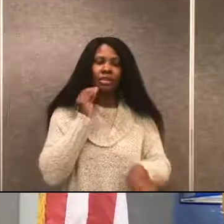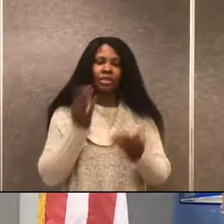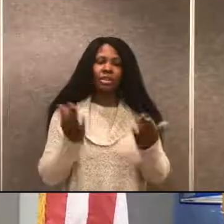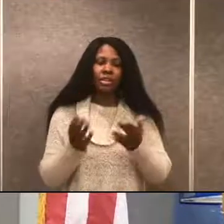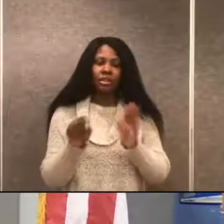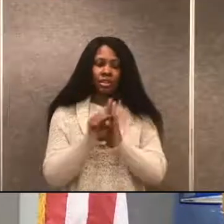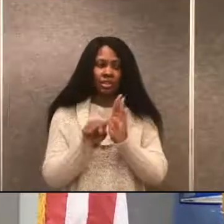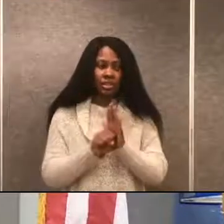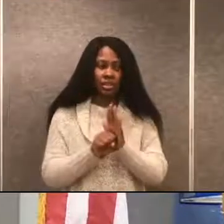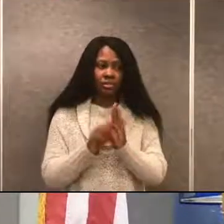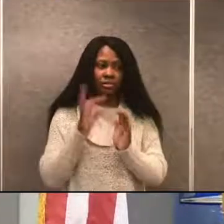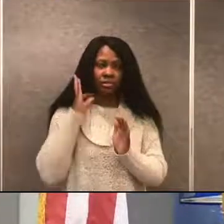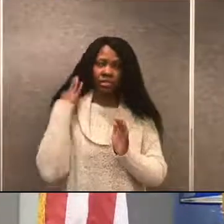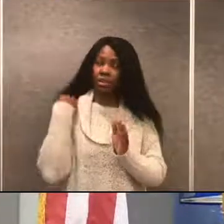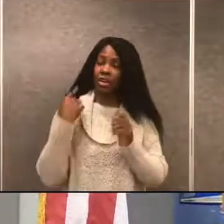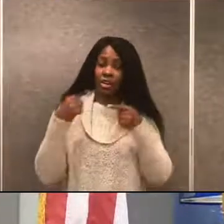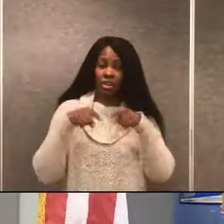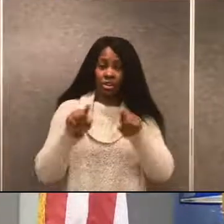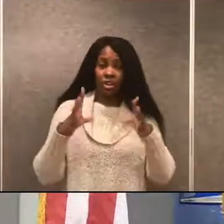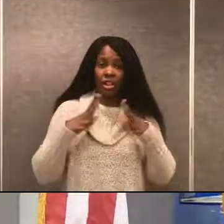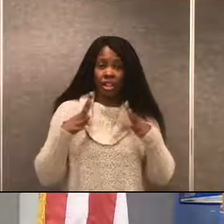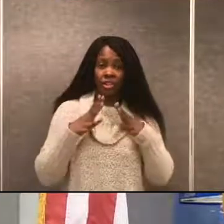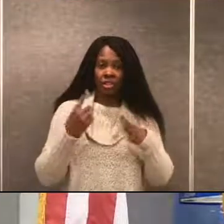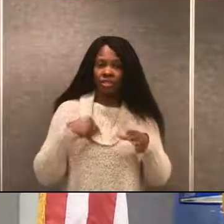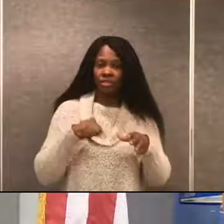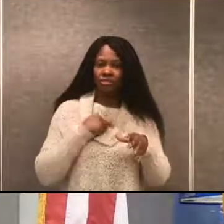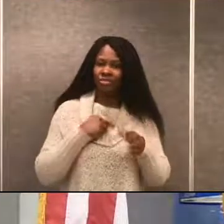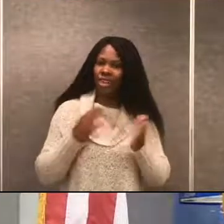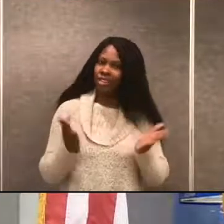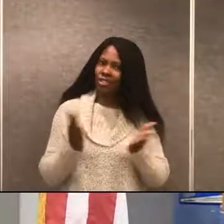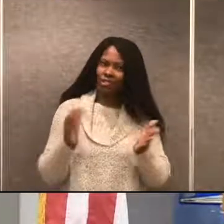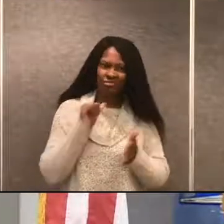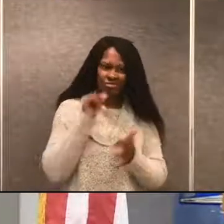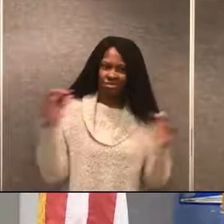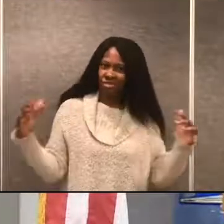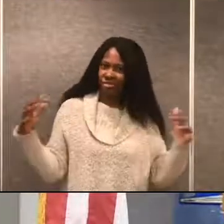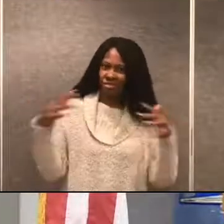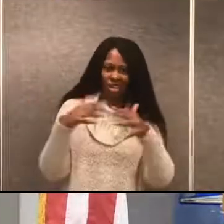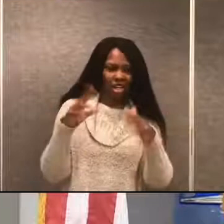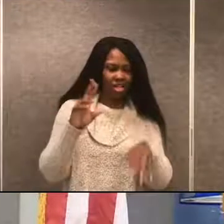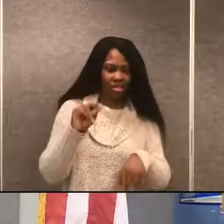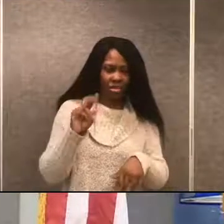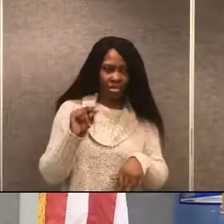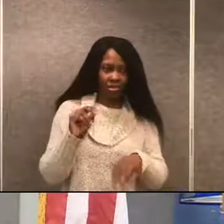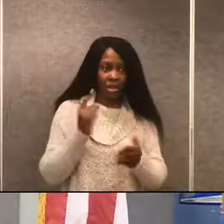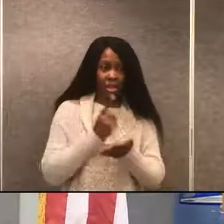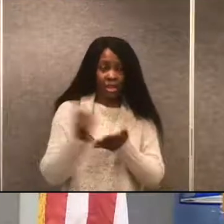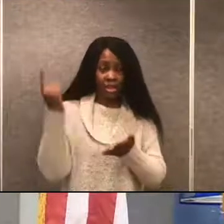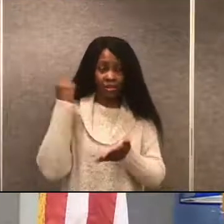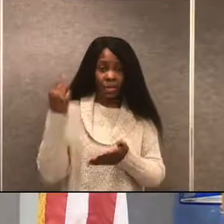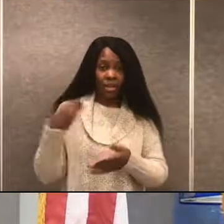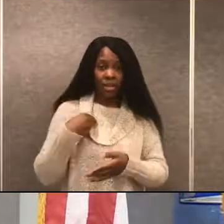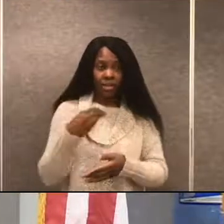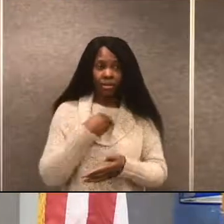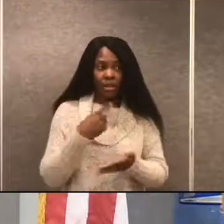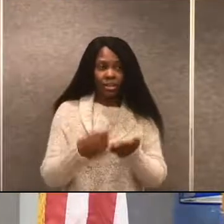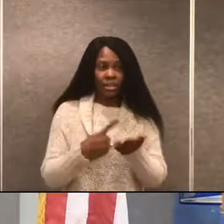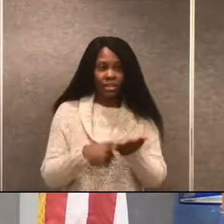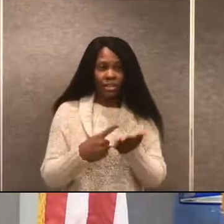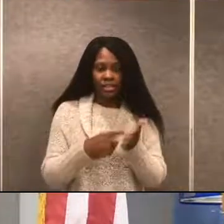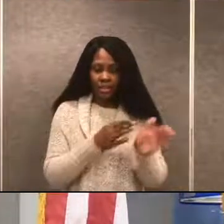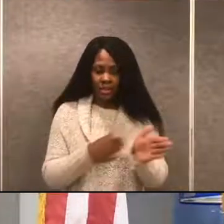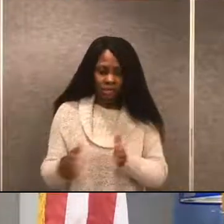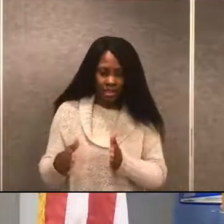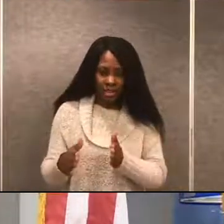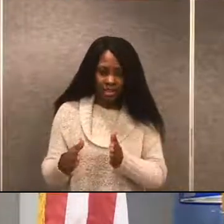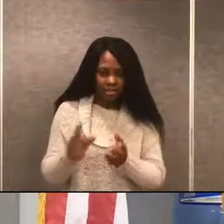also during the holidays, we're encouraging you not to gather for the holidays. Last week, the mayor spoke a little bit about his plans and the adjustments